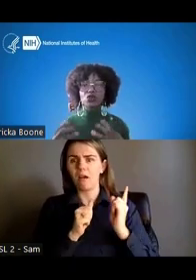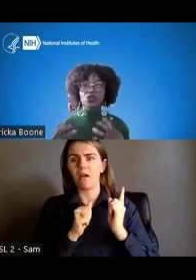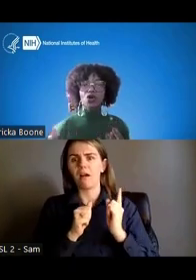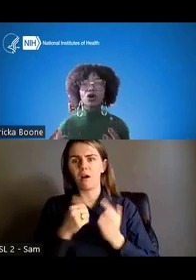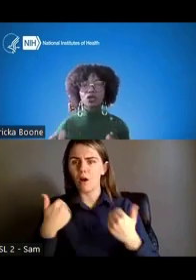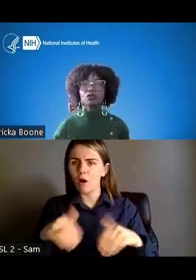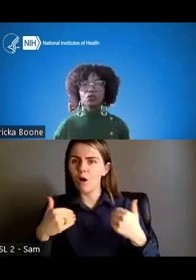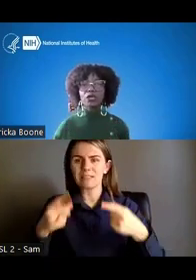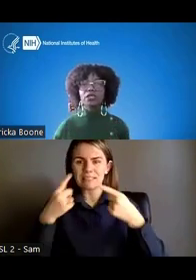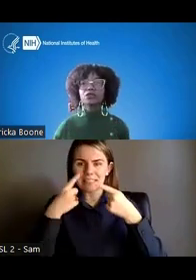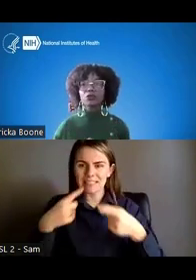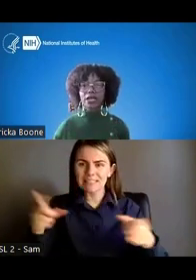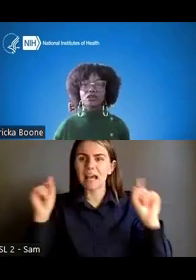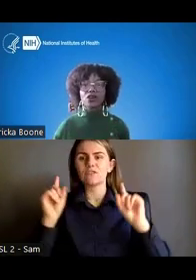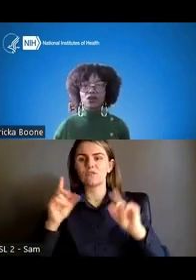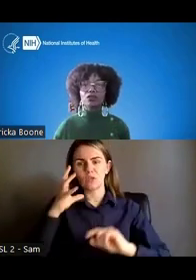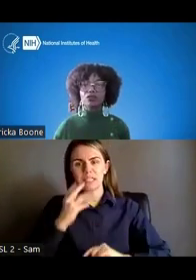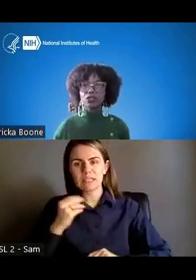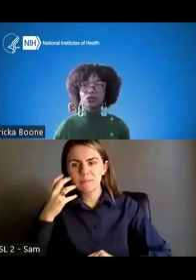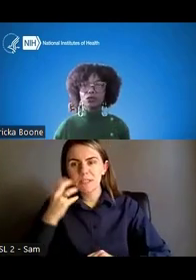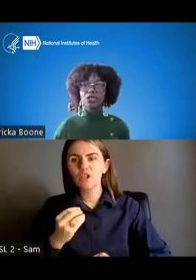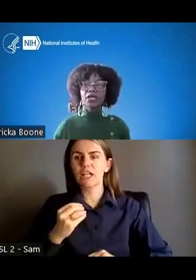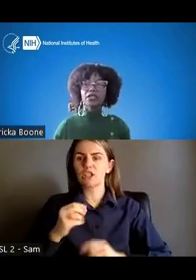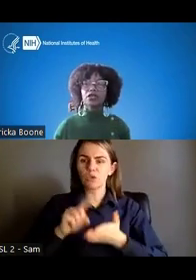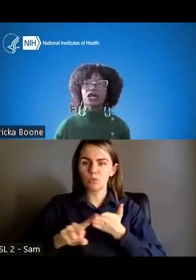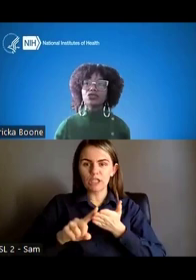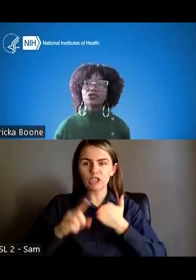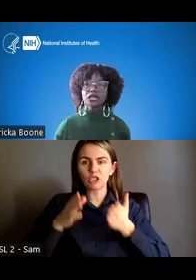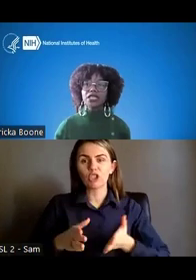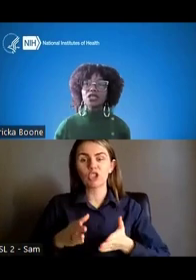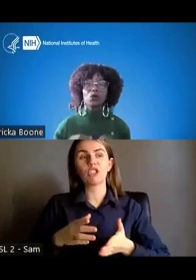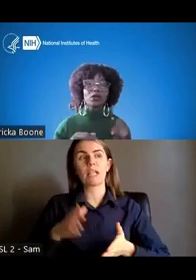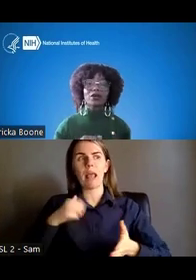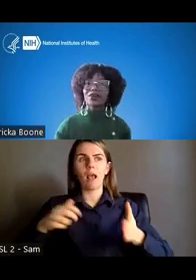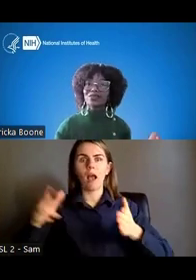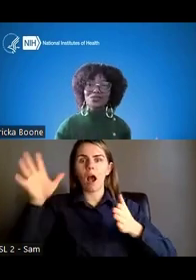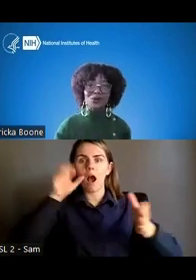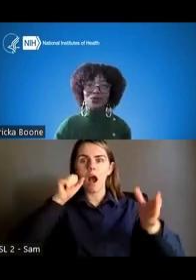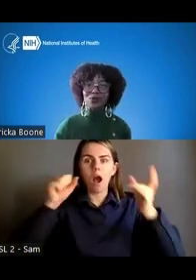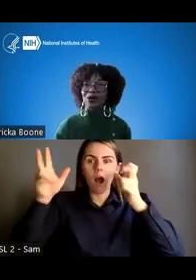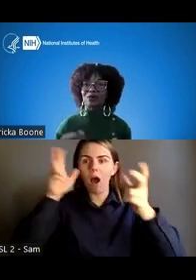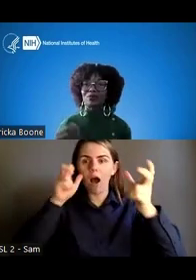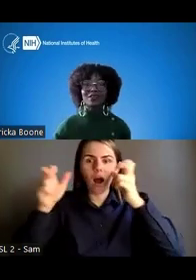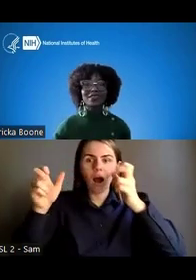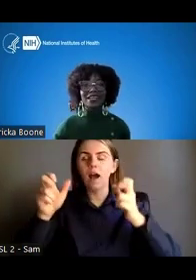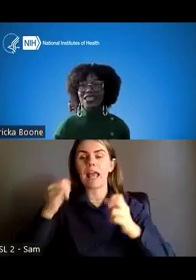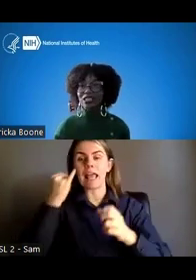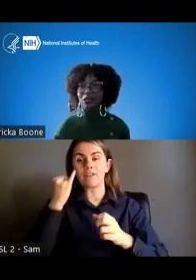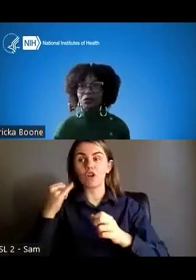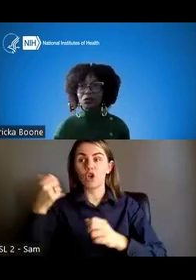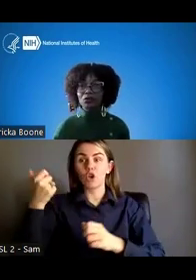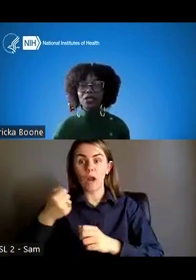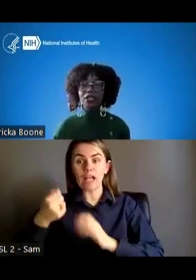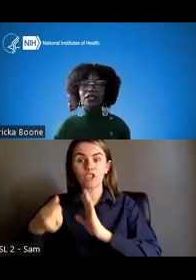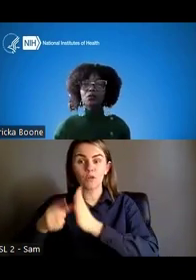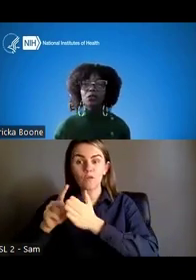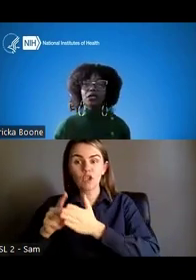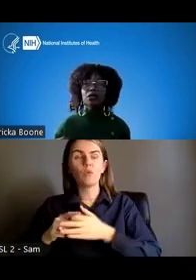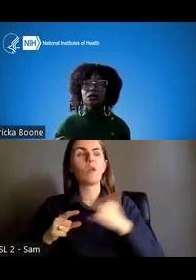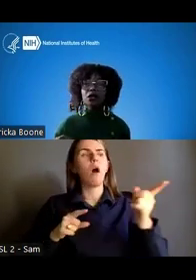what goes on when grants are reviewed. They're understanding where others go wrong and where they can